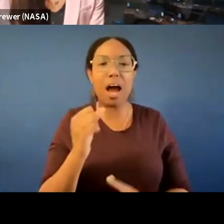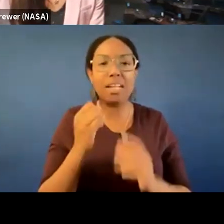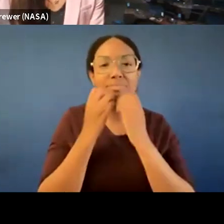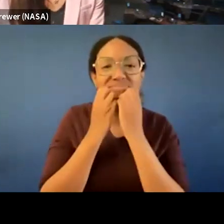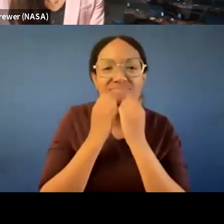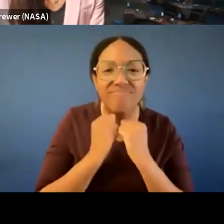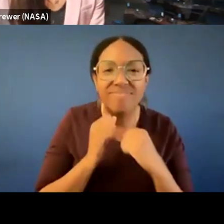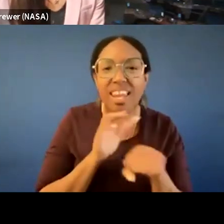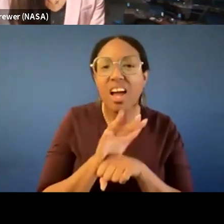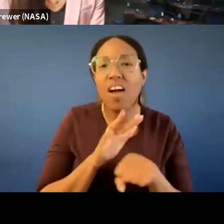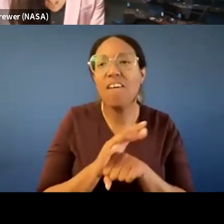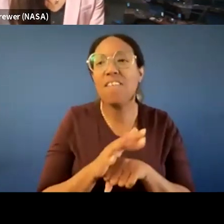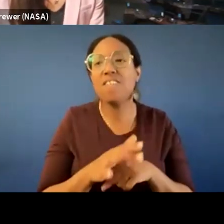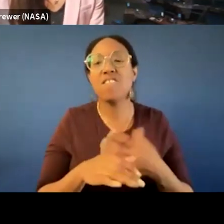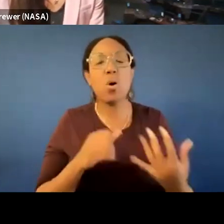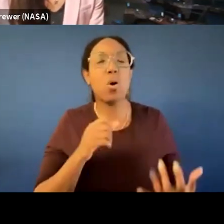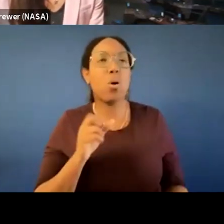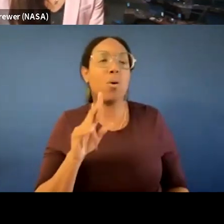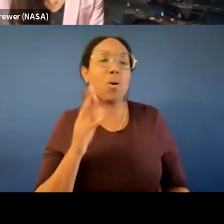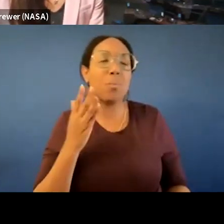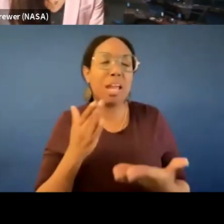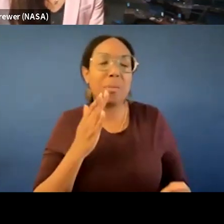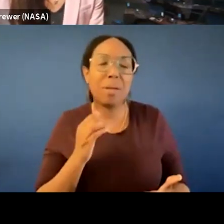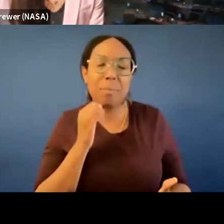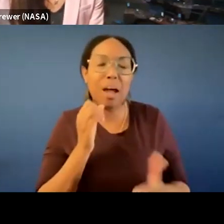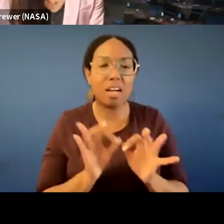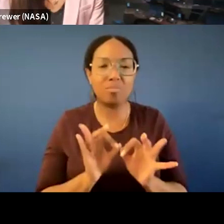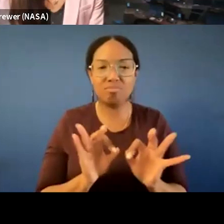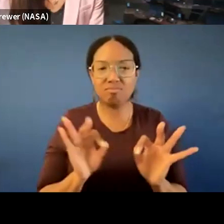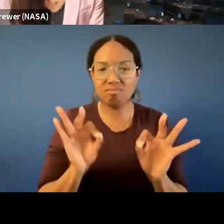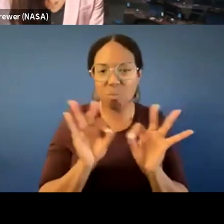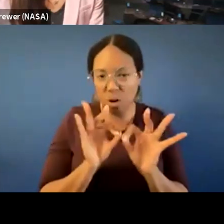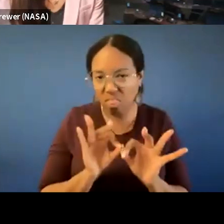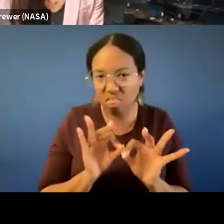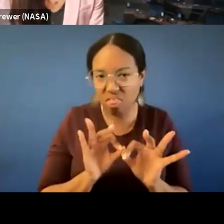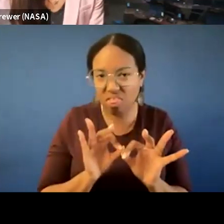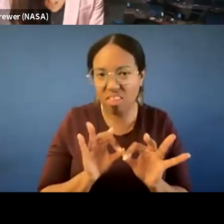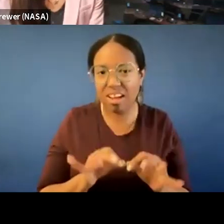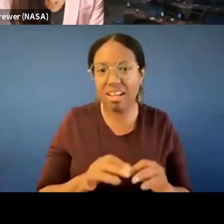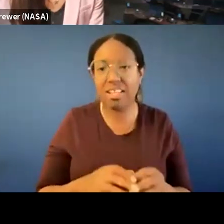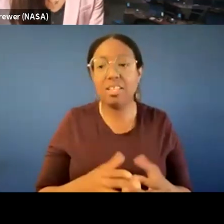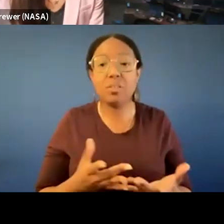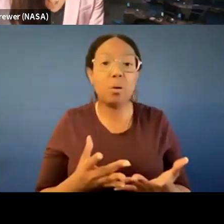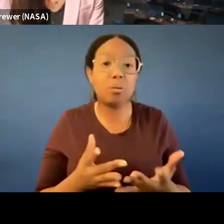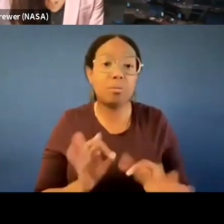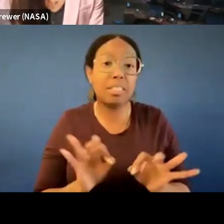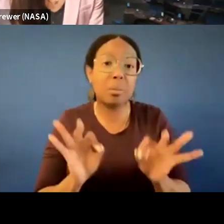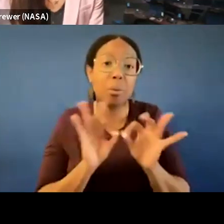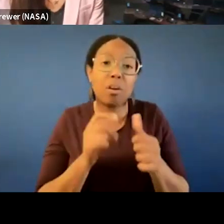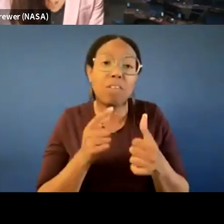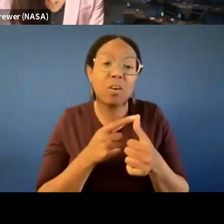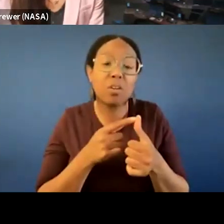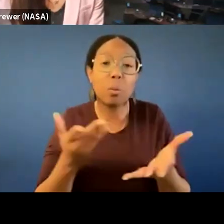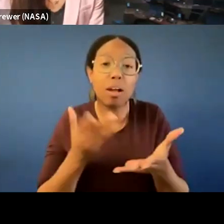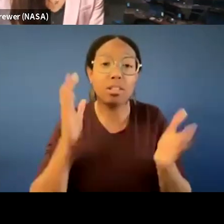something negative may happen. I think it starts with changing our mindsets. First of all, if I call